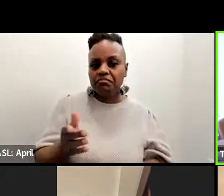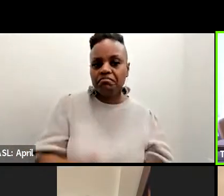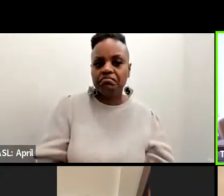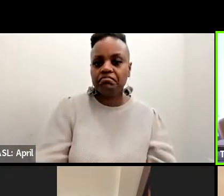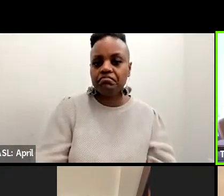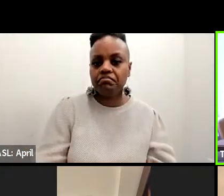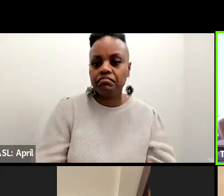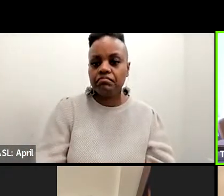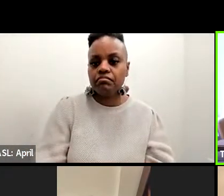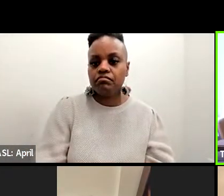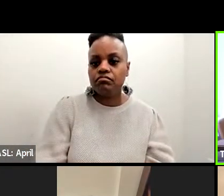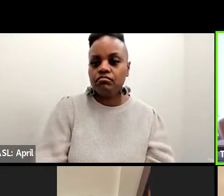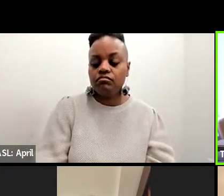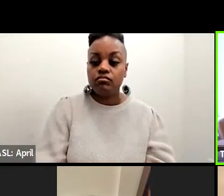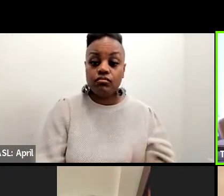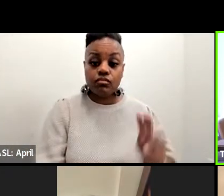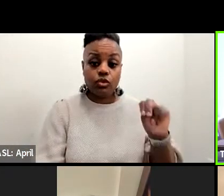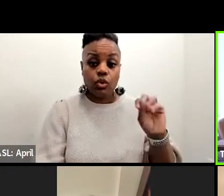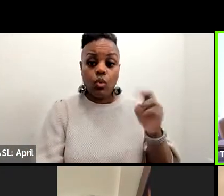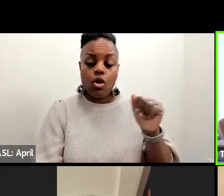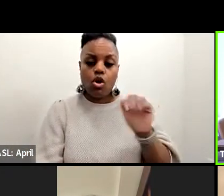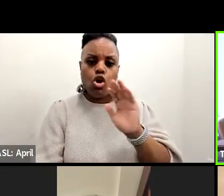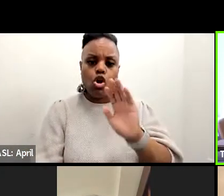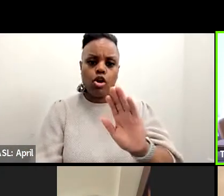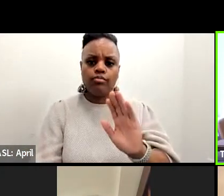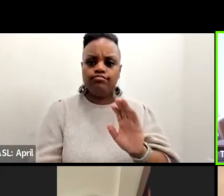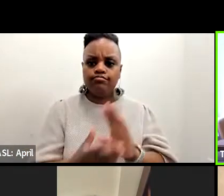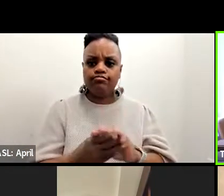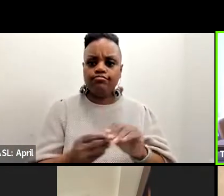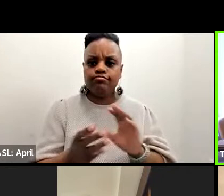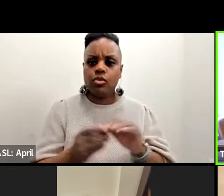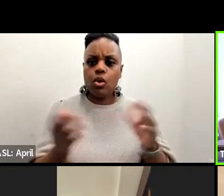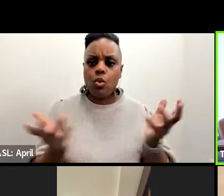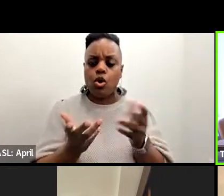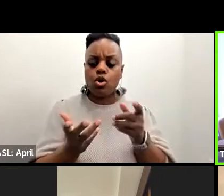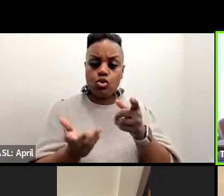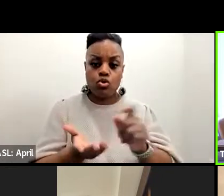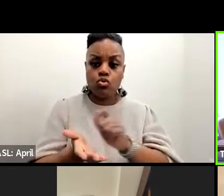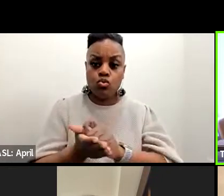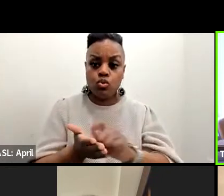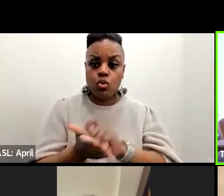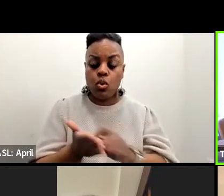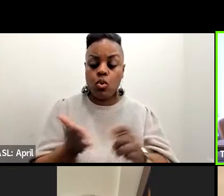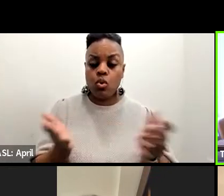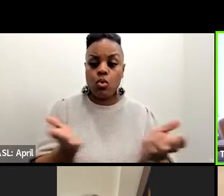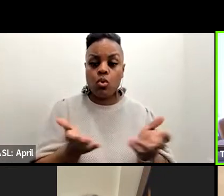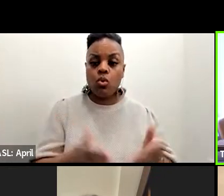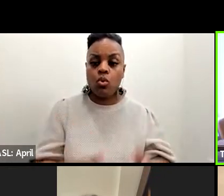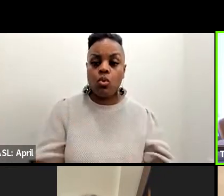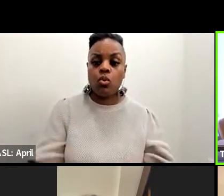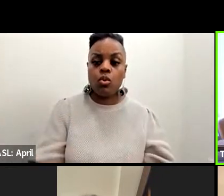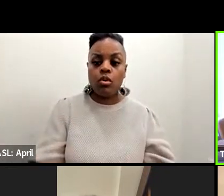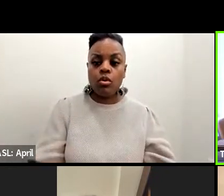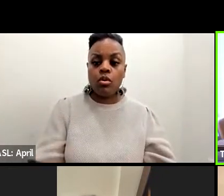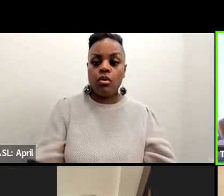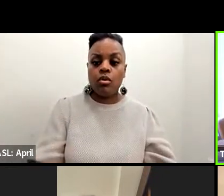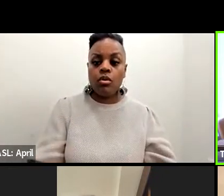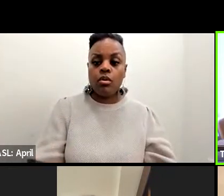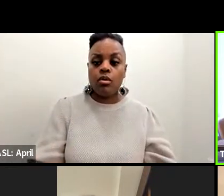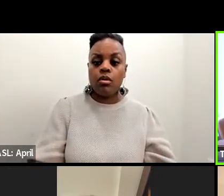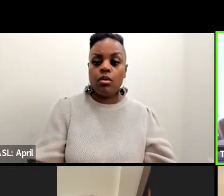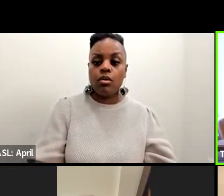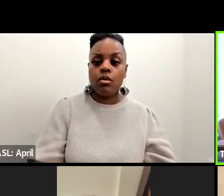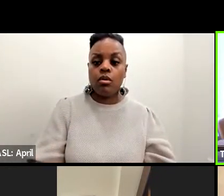like the most influential and dynamic thinkers that come out of the Brotherhood in this generation